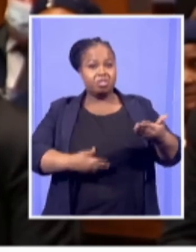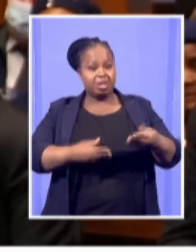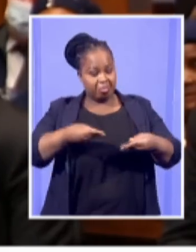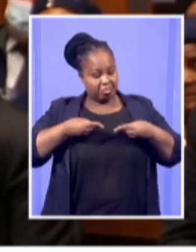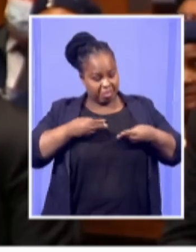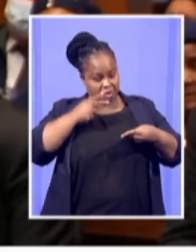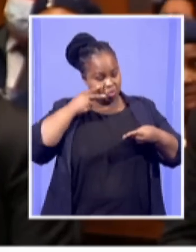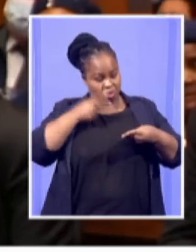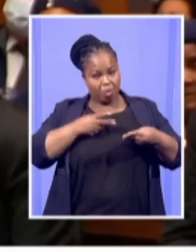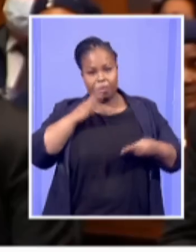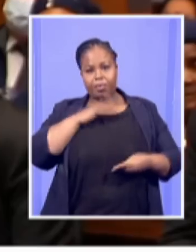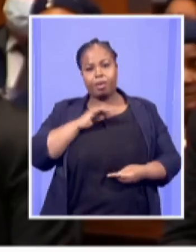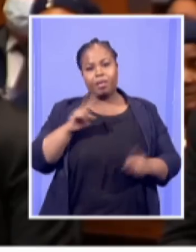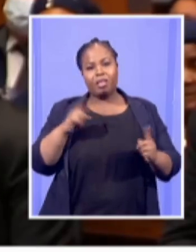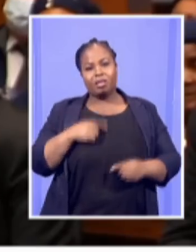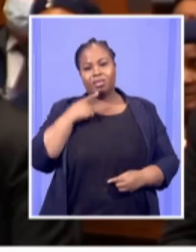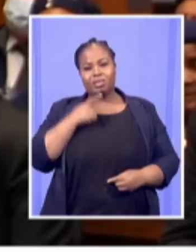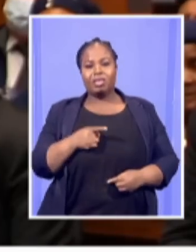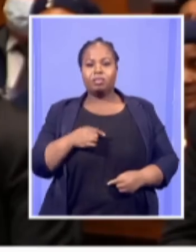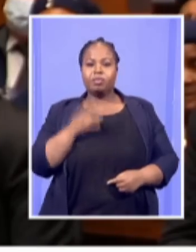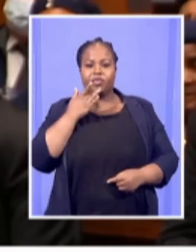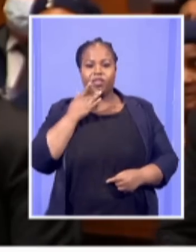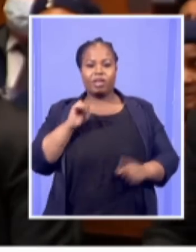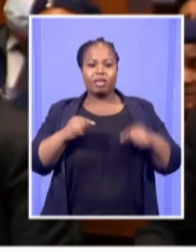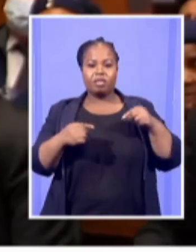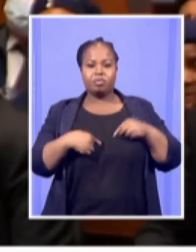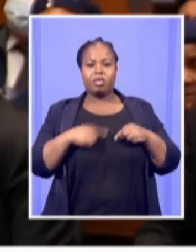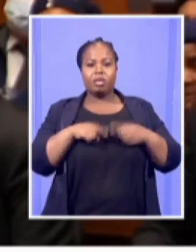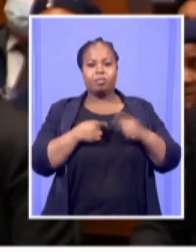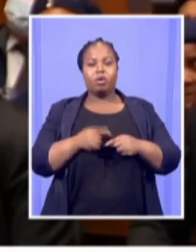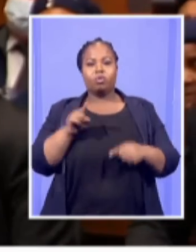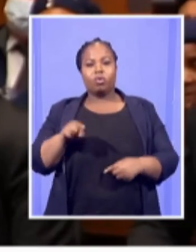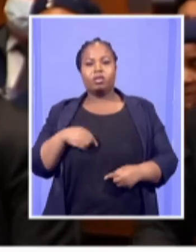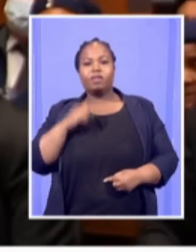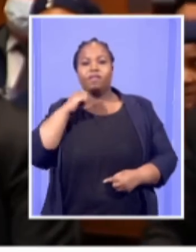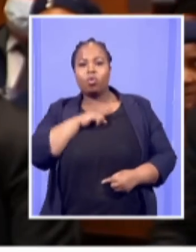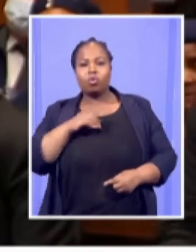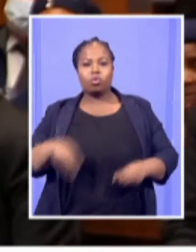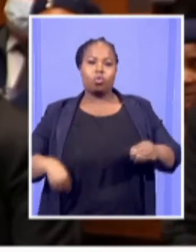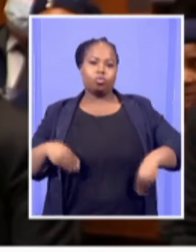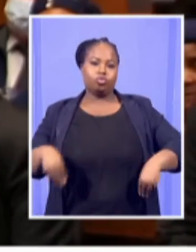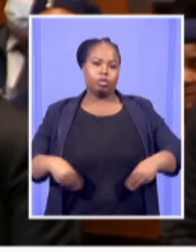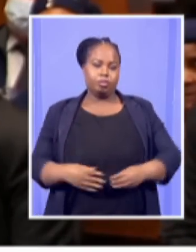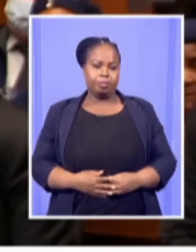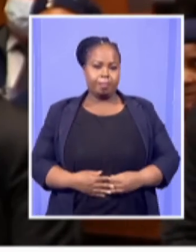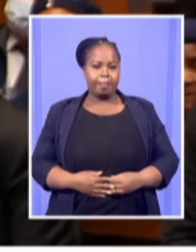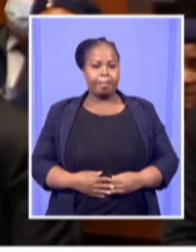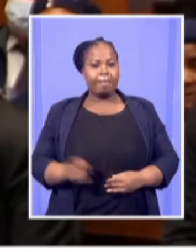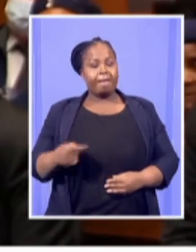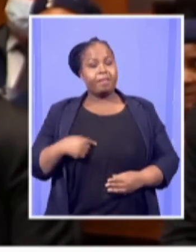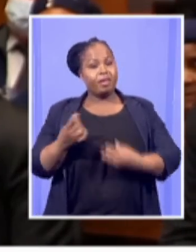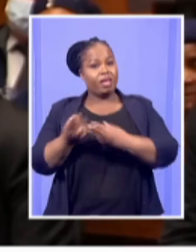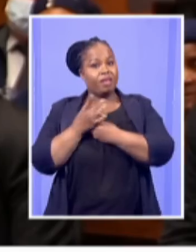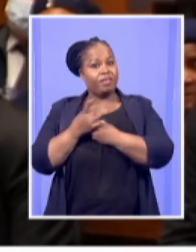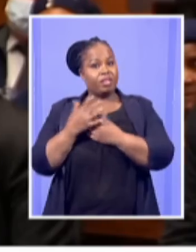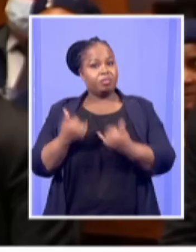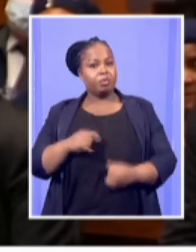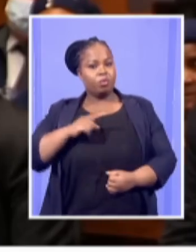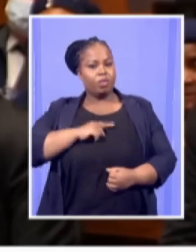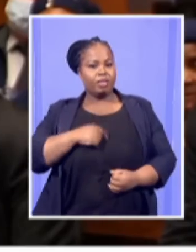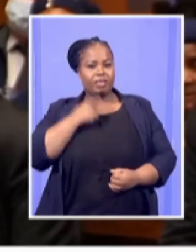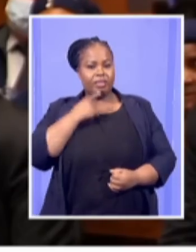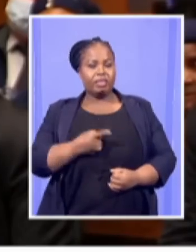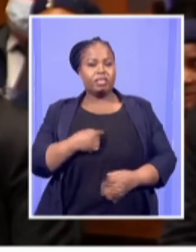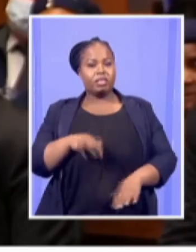understand that the charges to be preferred against me pertain to alleged fraud and/or corruption. I have been advised that due to the nature of the